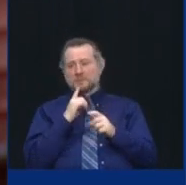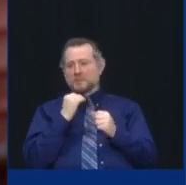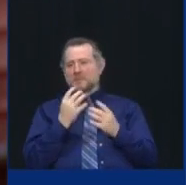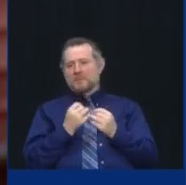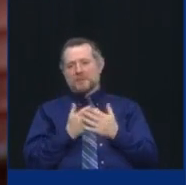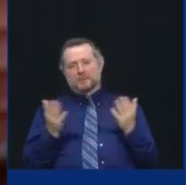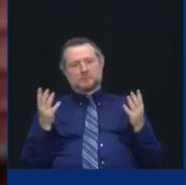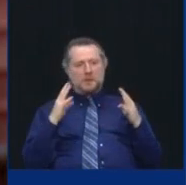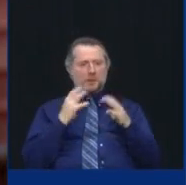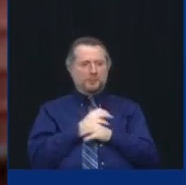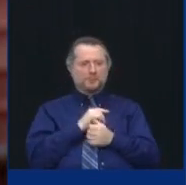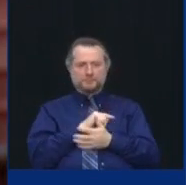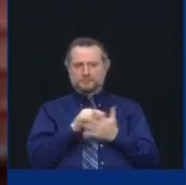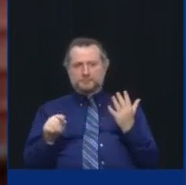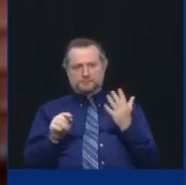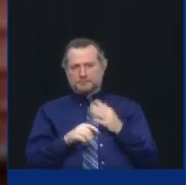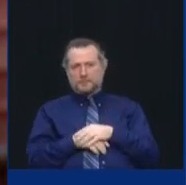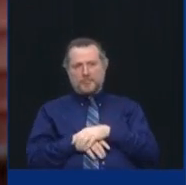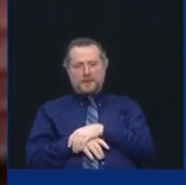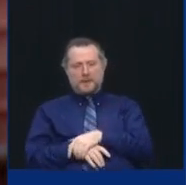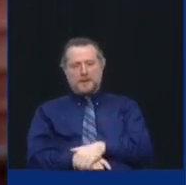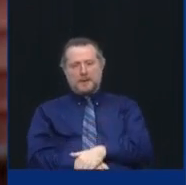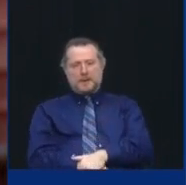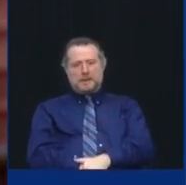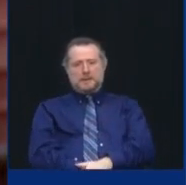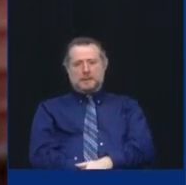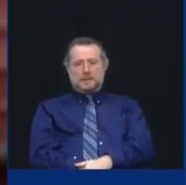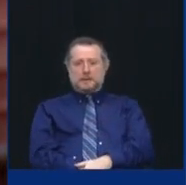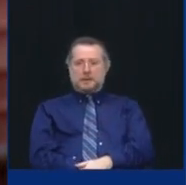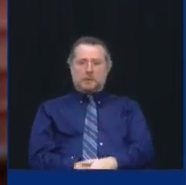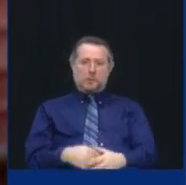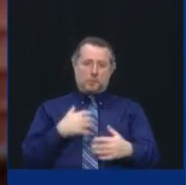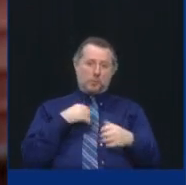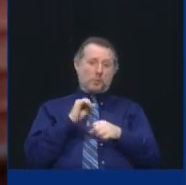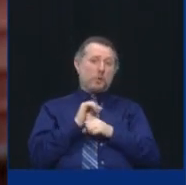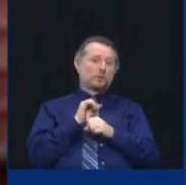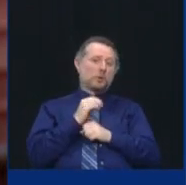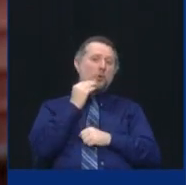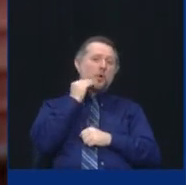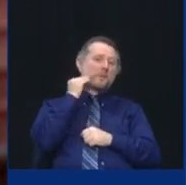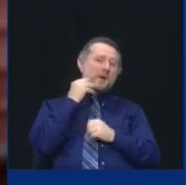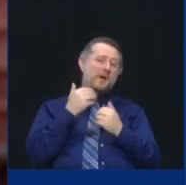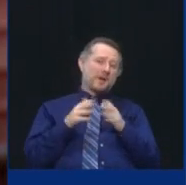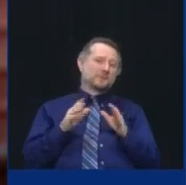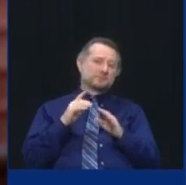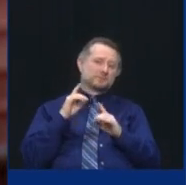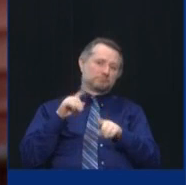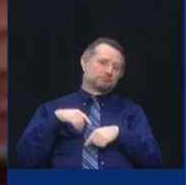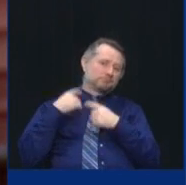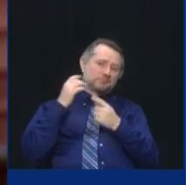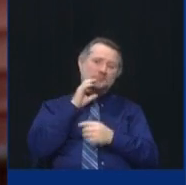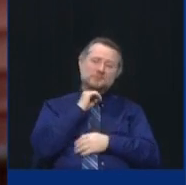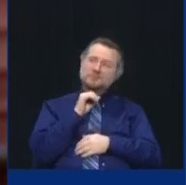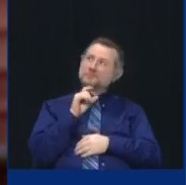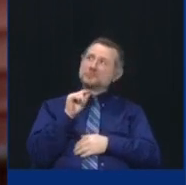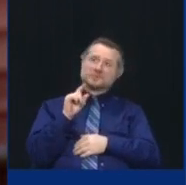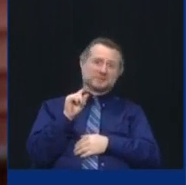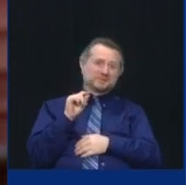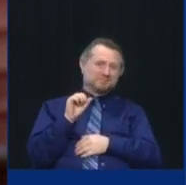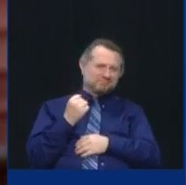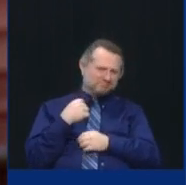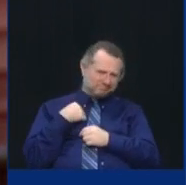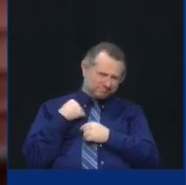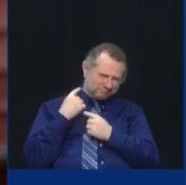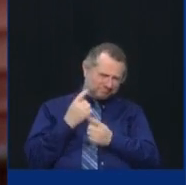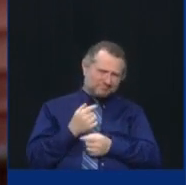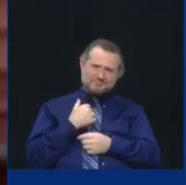it is as simple as it is. I've worked on the homeless issue all my life. I started in my 20s. When I was